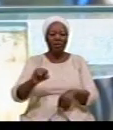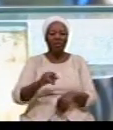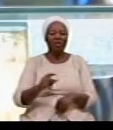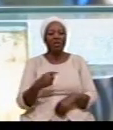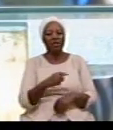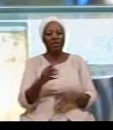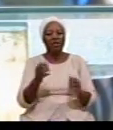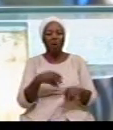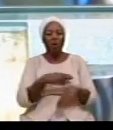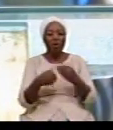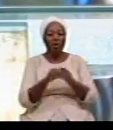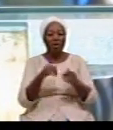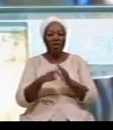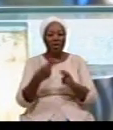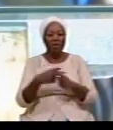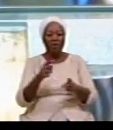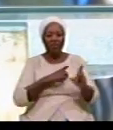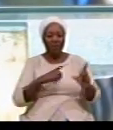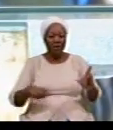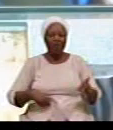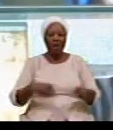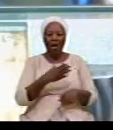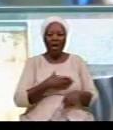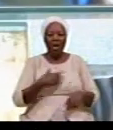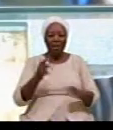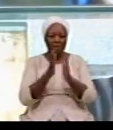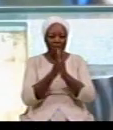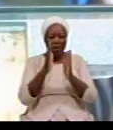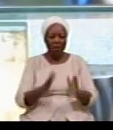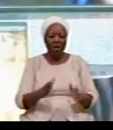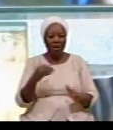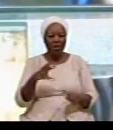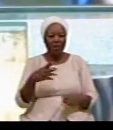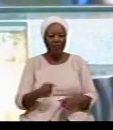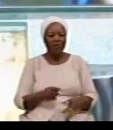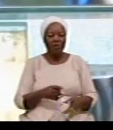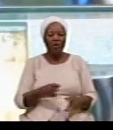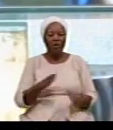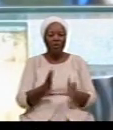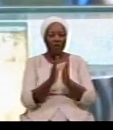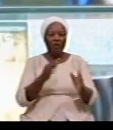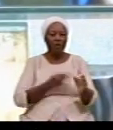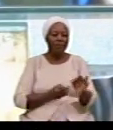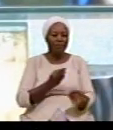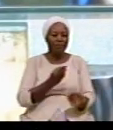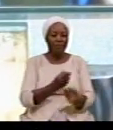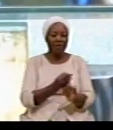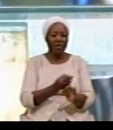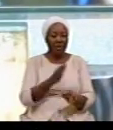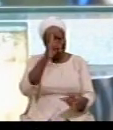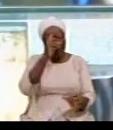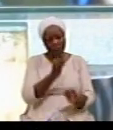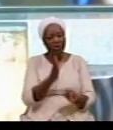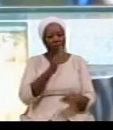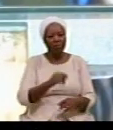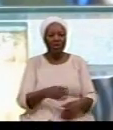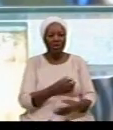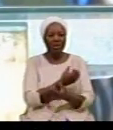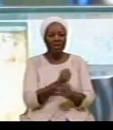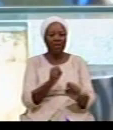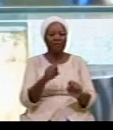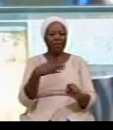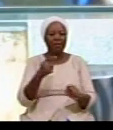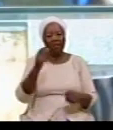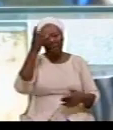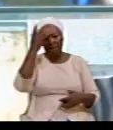of the Lord. And the prayer of faith shall save the sick.